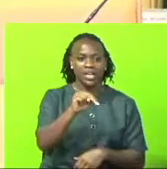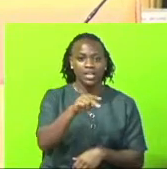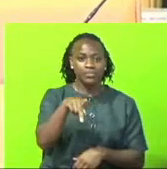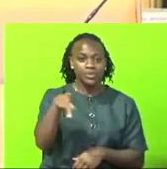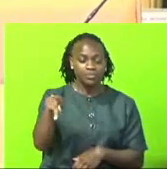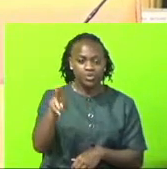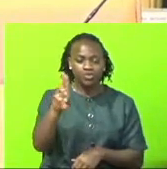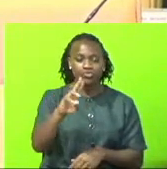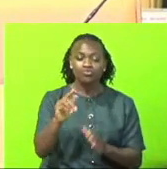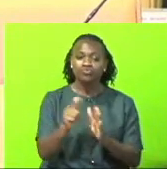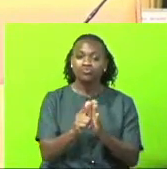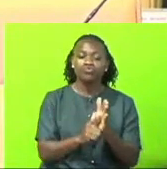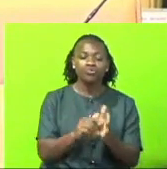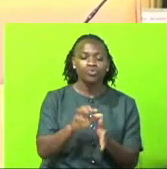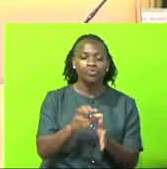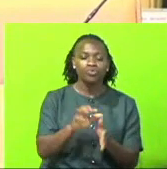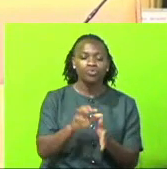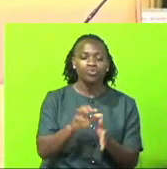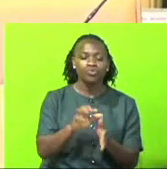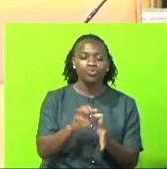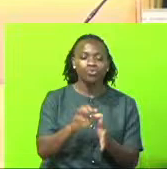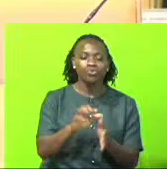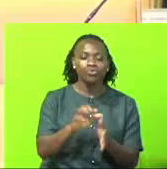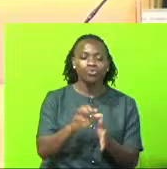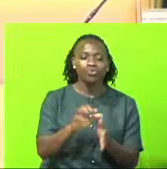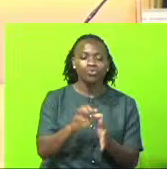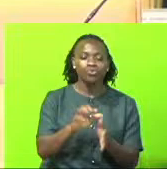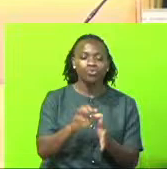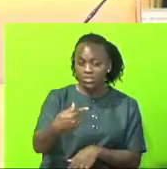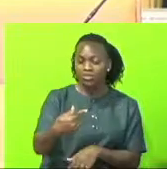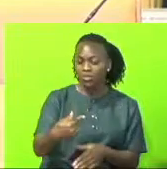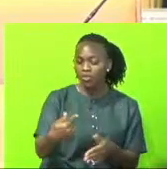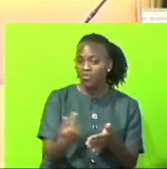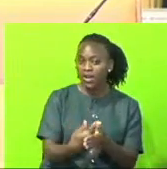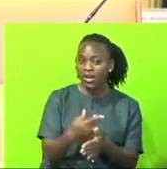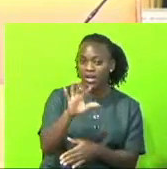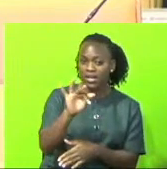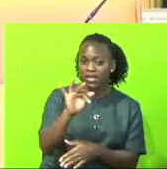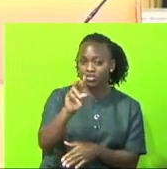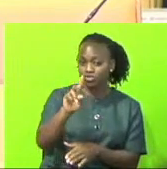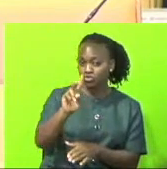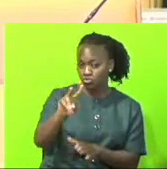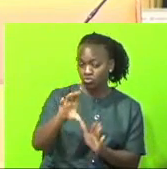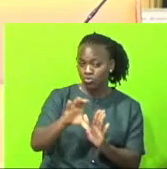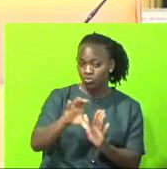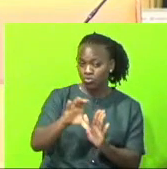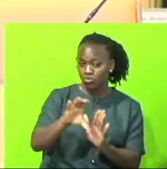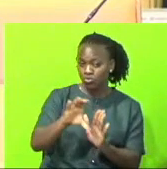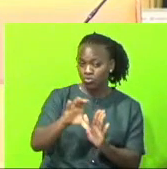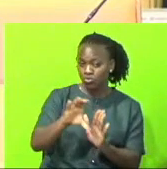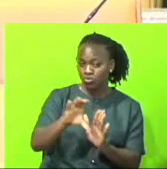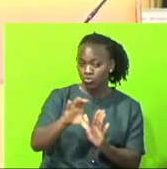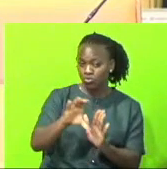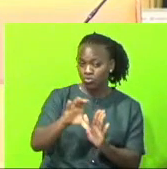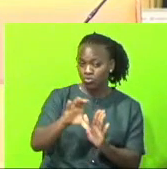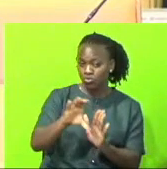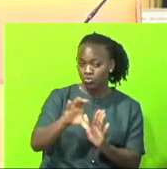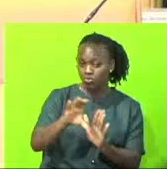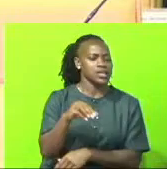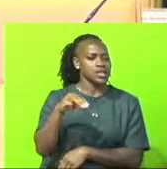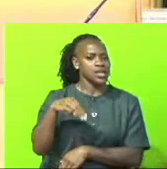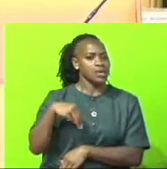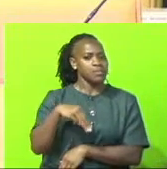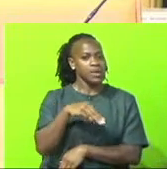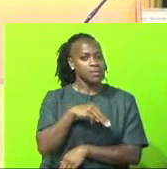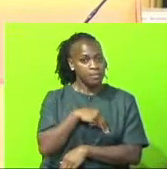Article 97(1)(g) of the Constitution of the Republic of Ghana 1992, which provides that a Member of Parliament shall